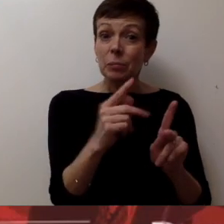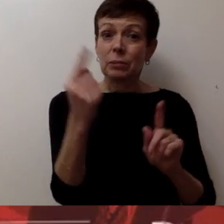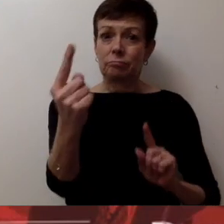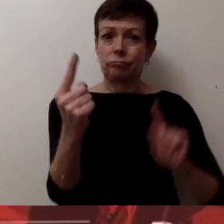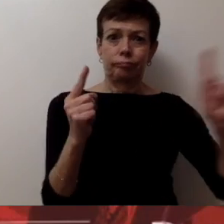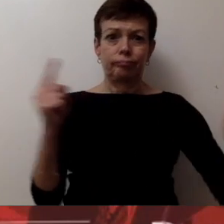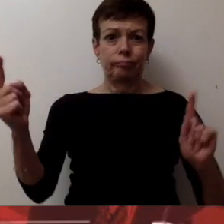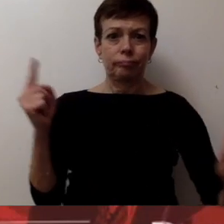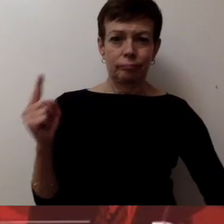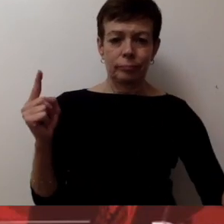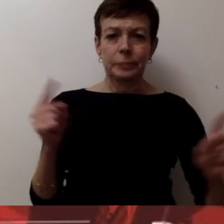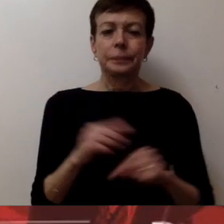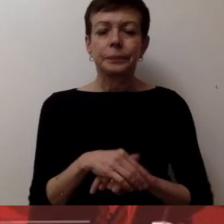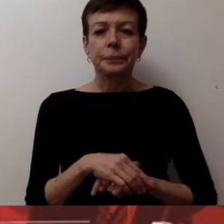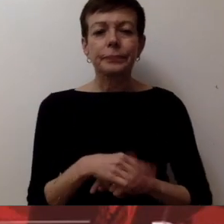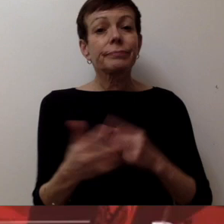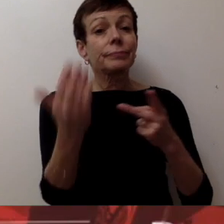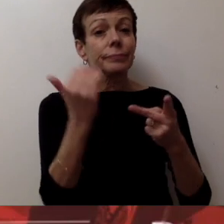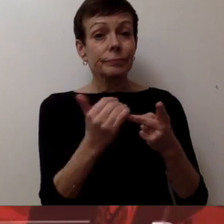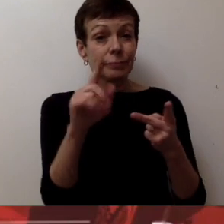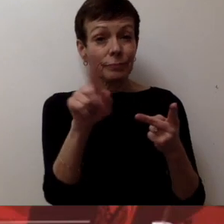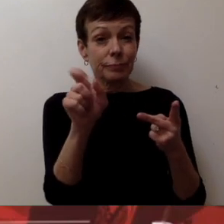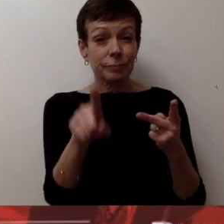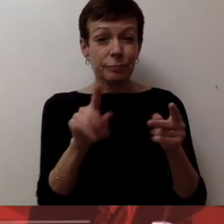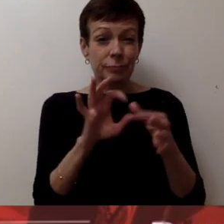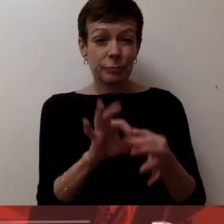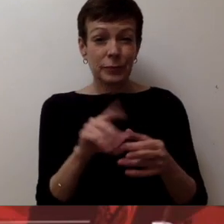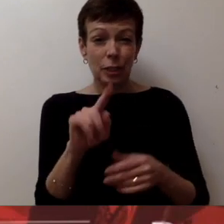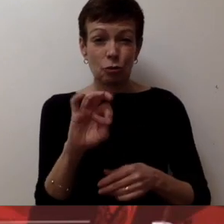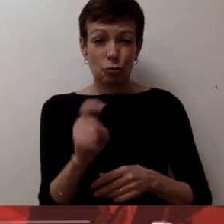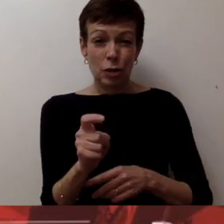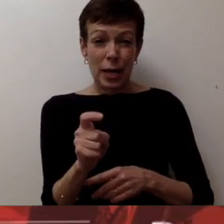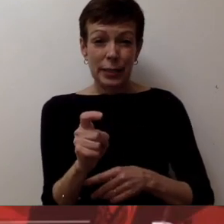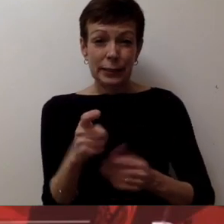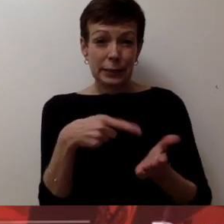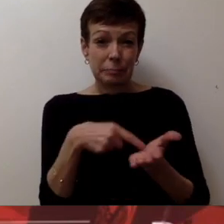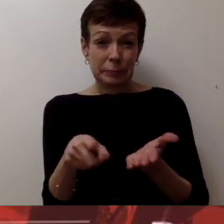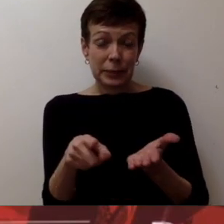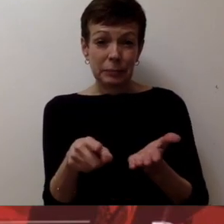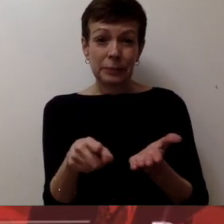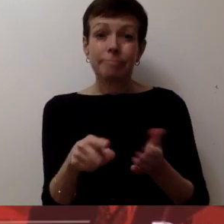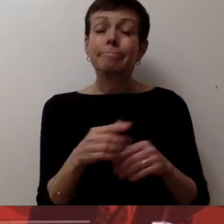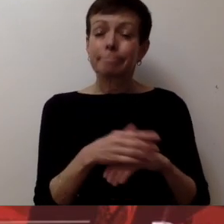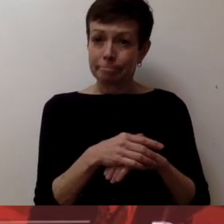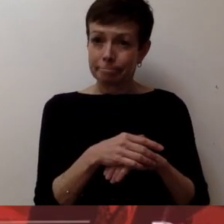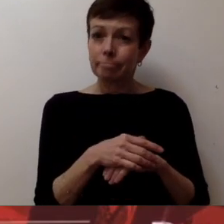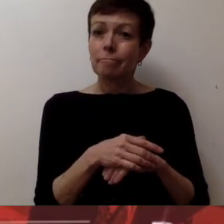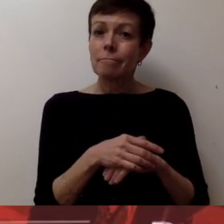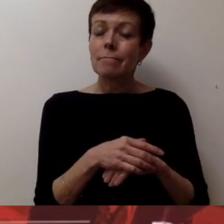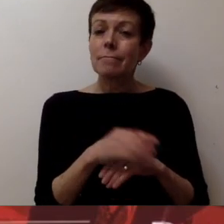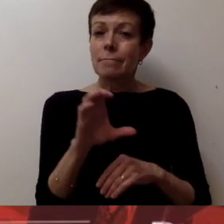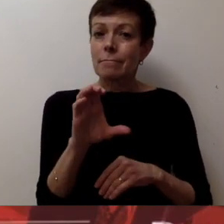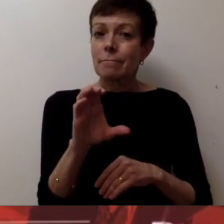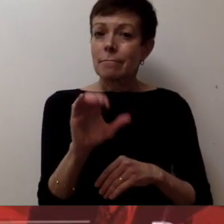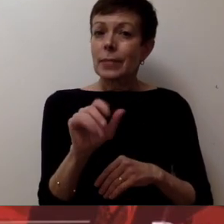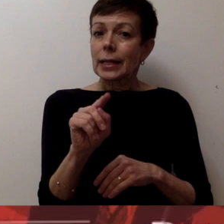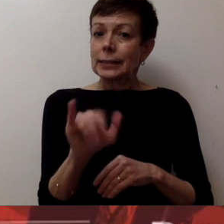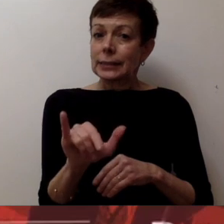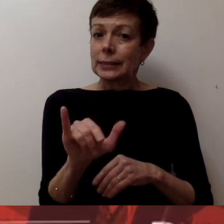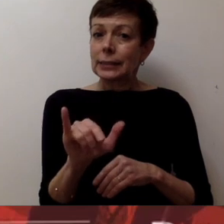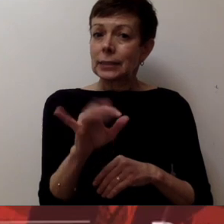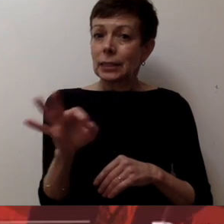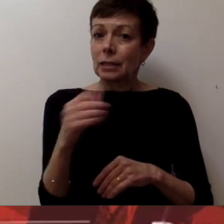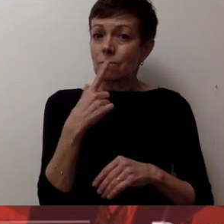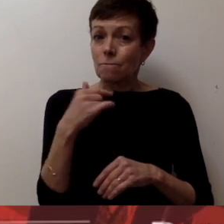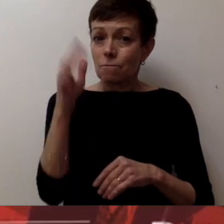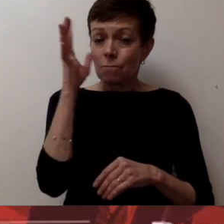tax deferrals, I addressed this in my formal remarks. The City of Red Deer supports the prospect of tax deferrals